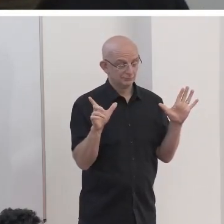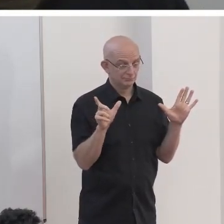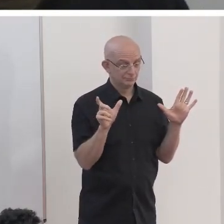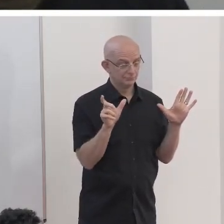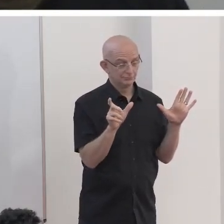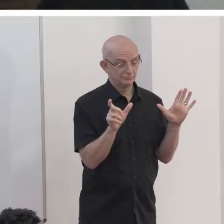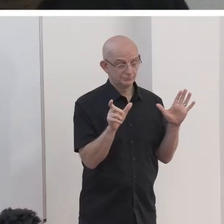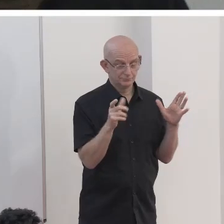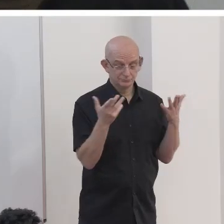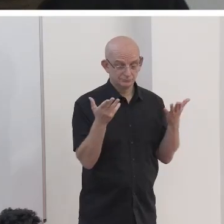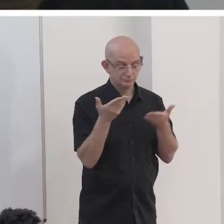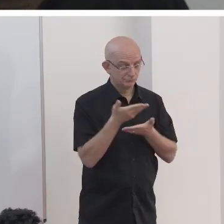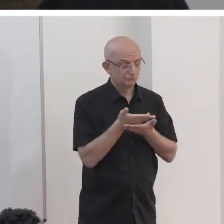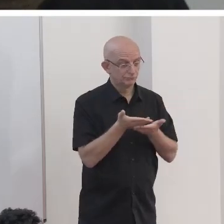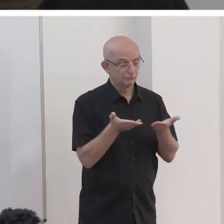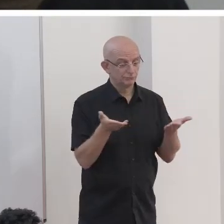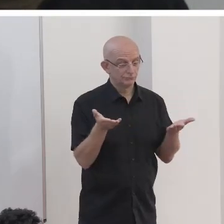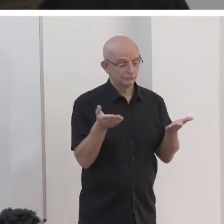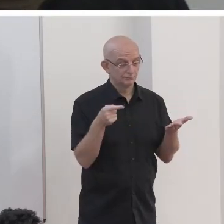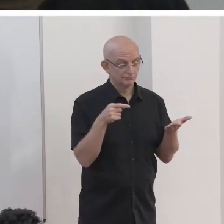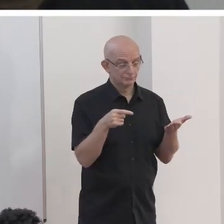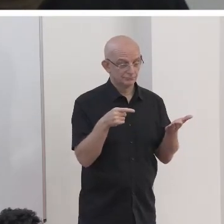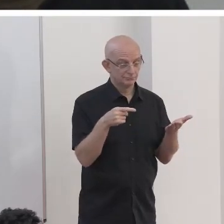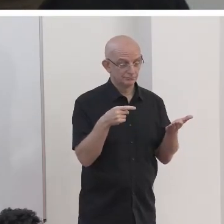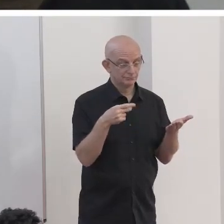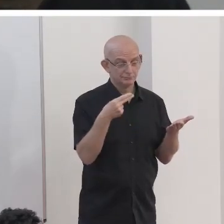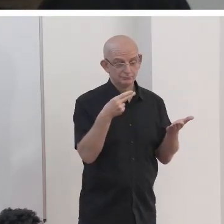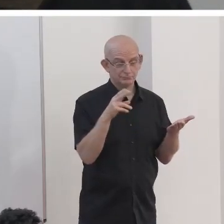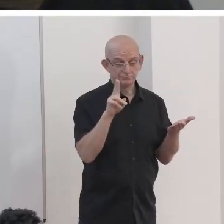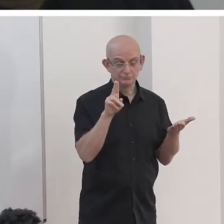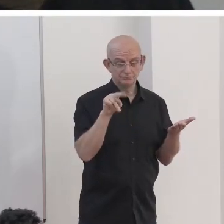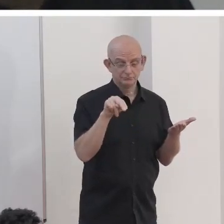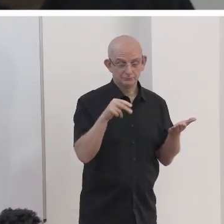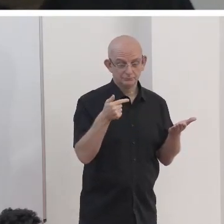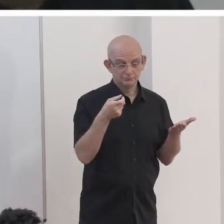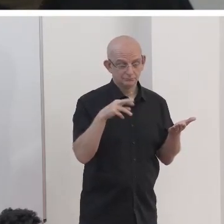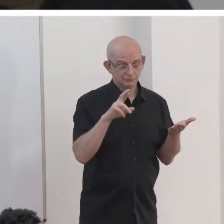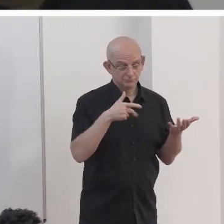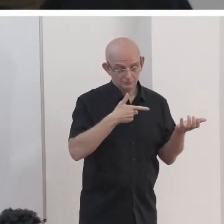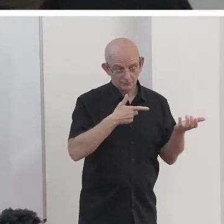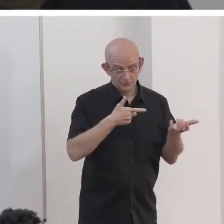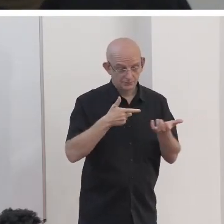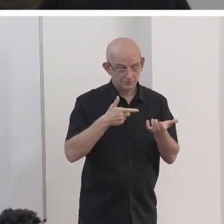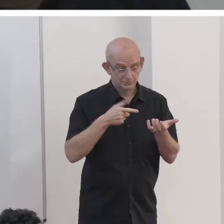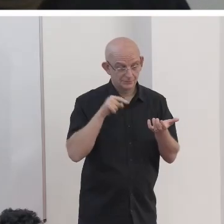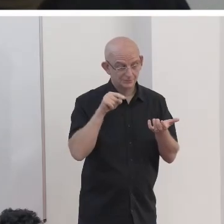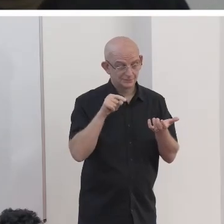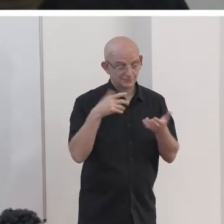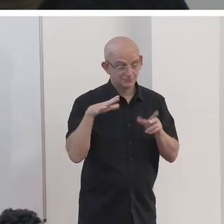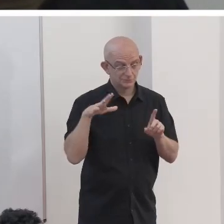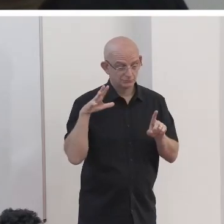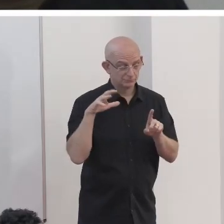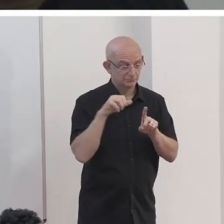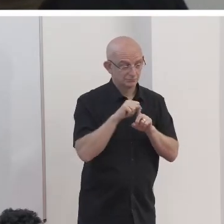has fallen down from the tree. Just imagine, try to connect with my thoughts, whatever I'm trying to make you to think about